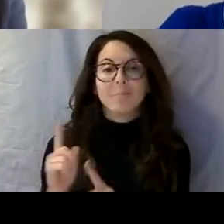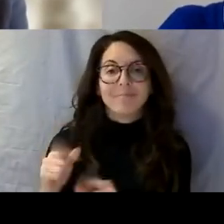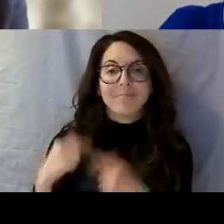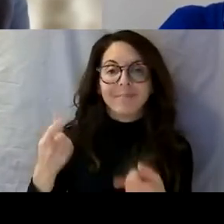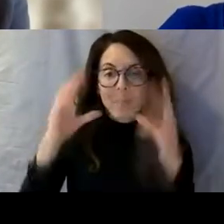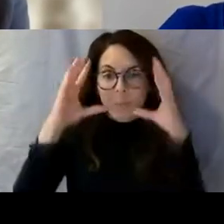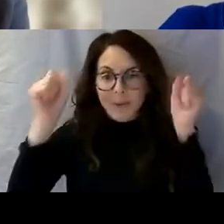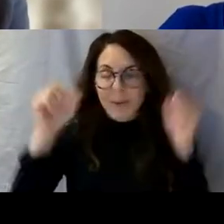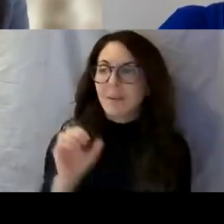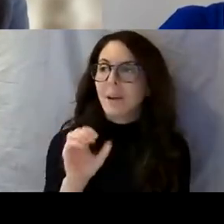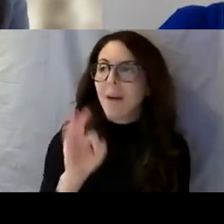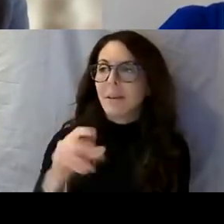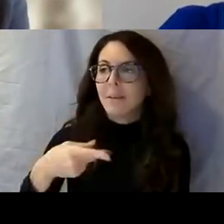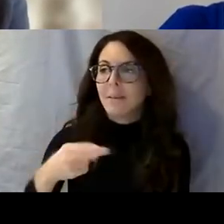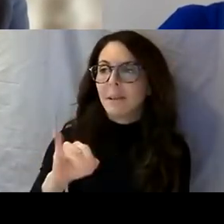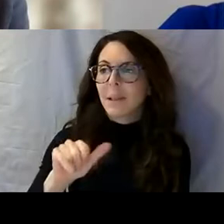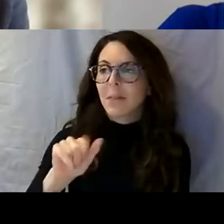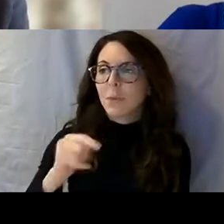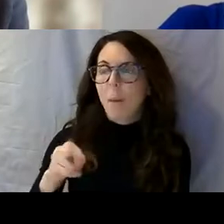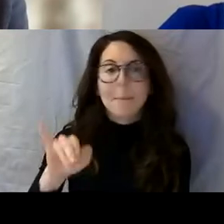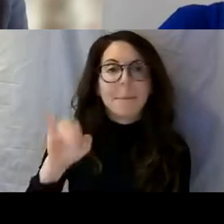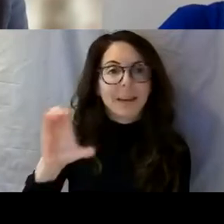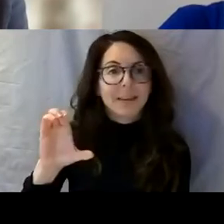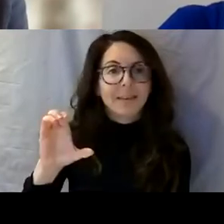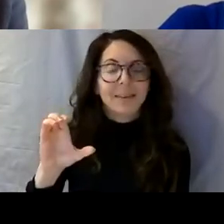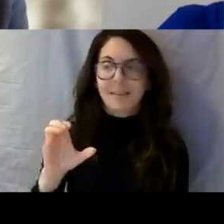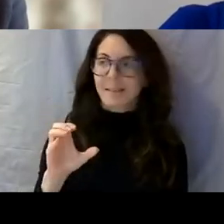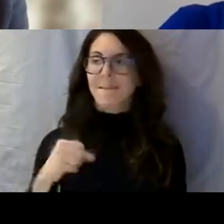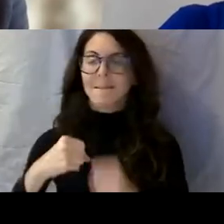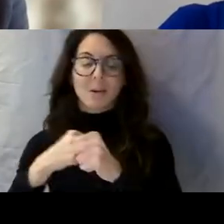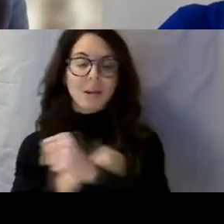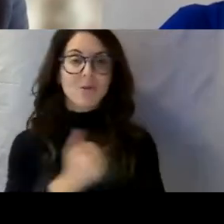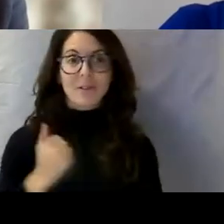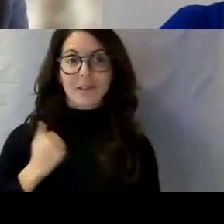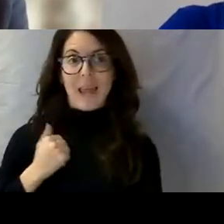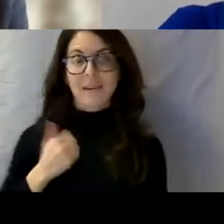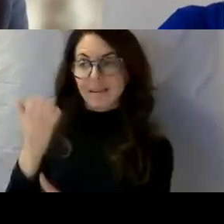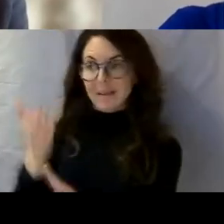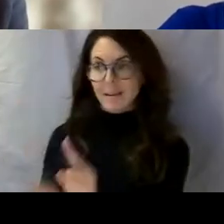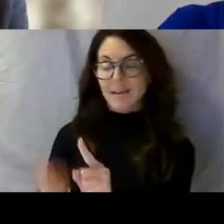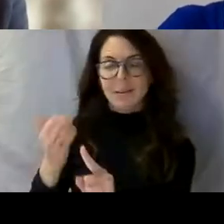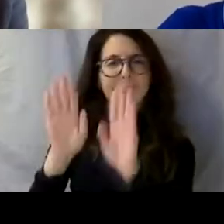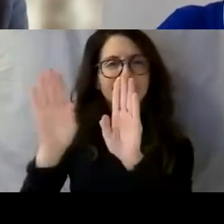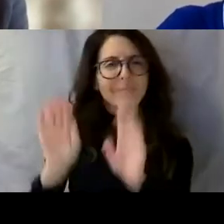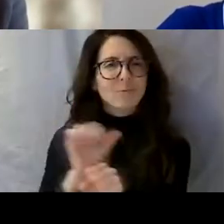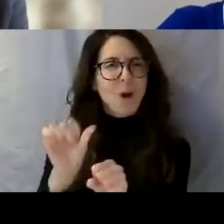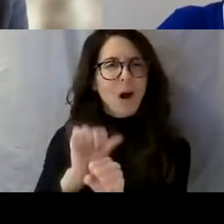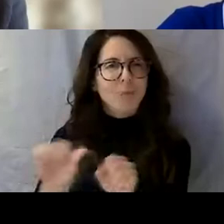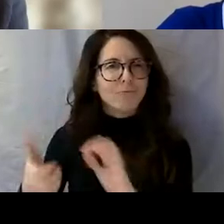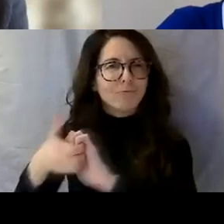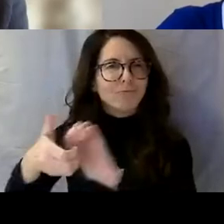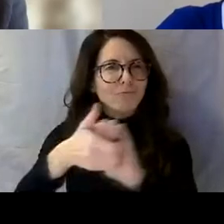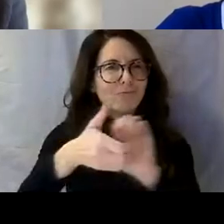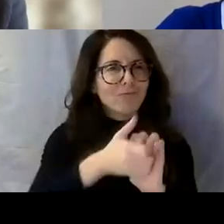of Philanthropic Foundations Canada, where she did an excellent job of collaborating and building